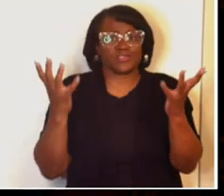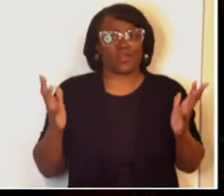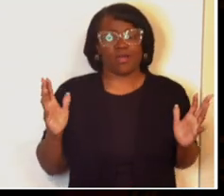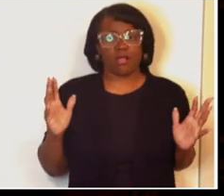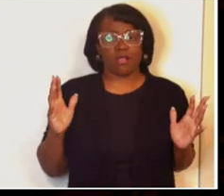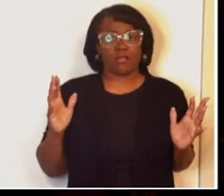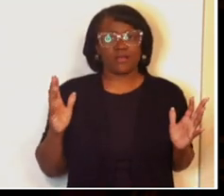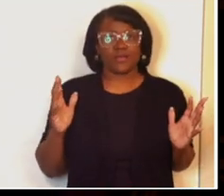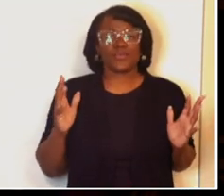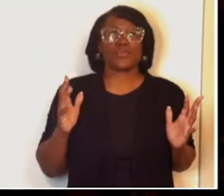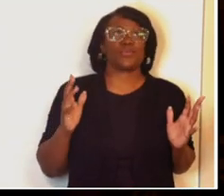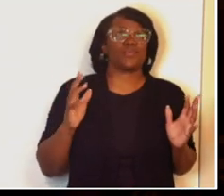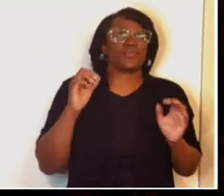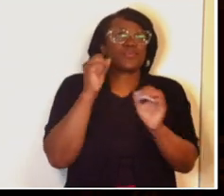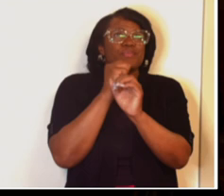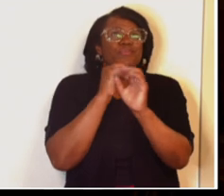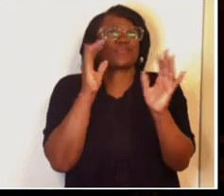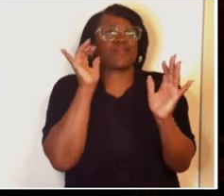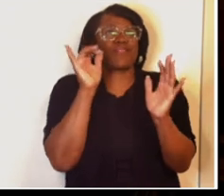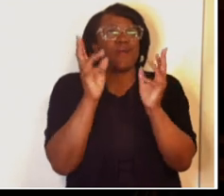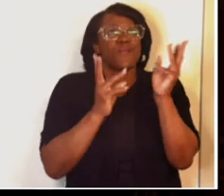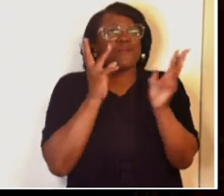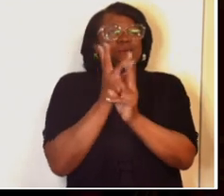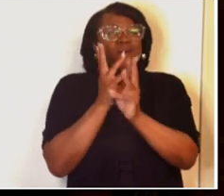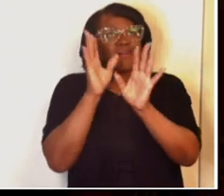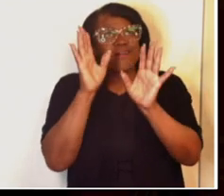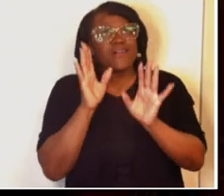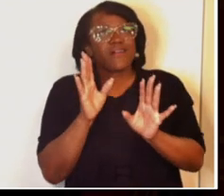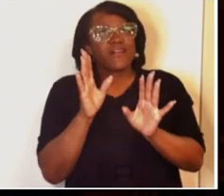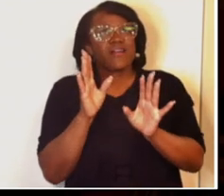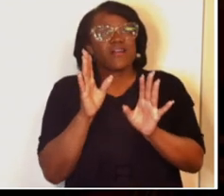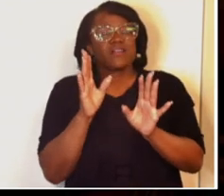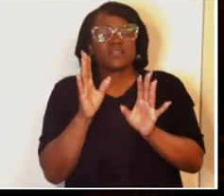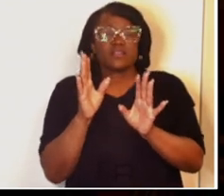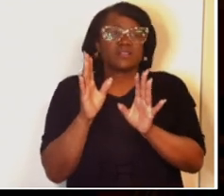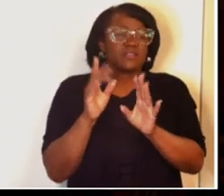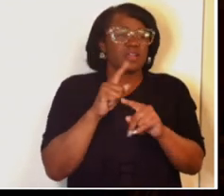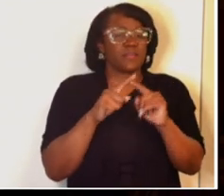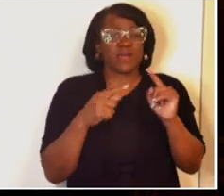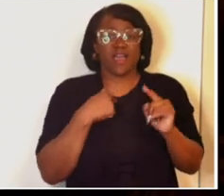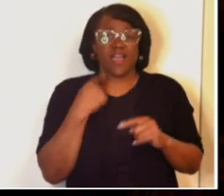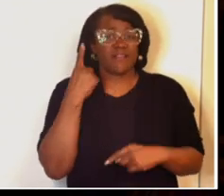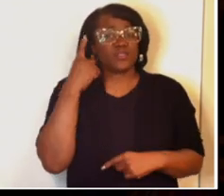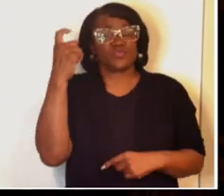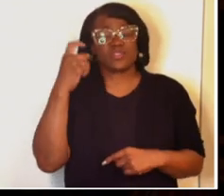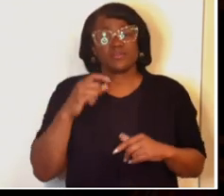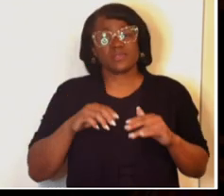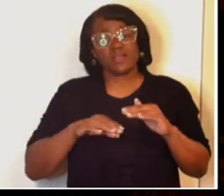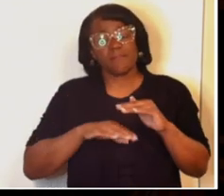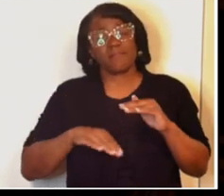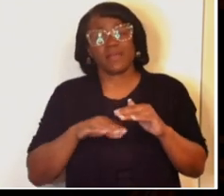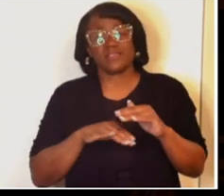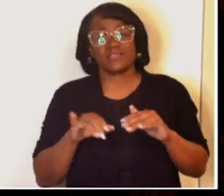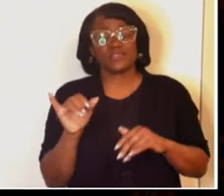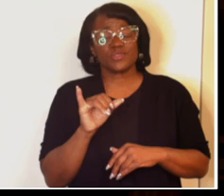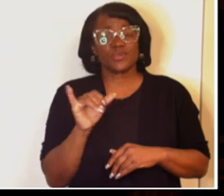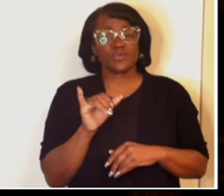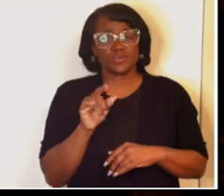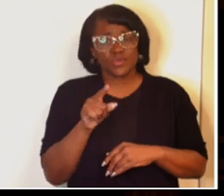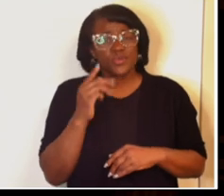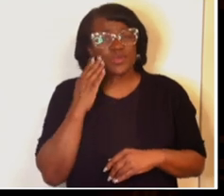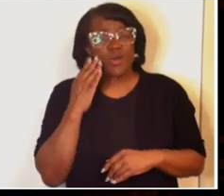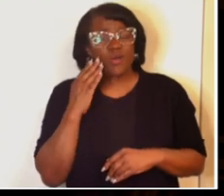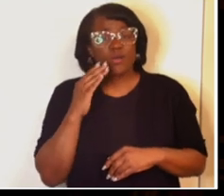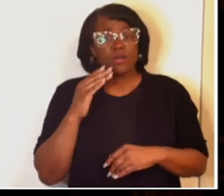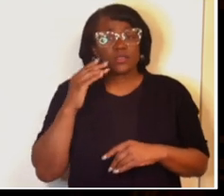would be. But I guess I have some of those basic dreams too. You know, the ones that spin around